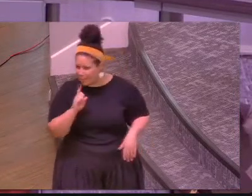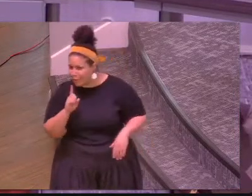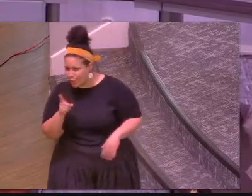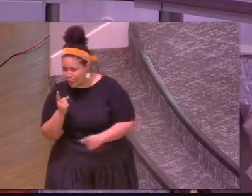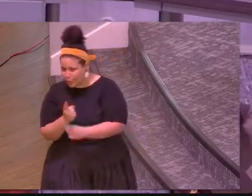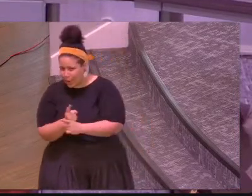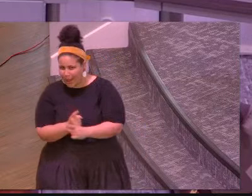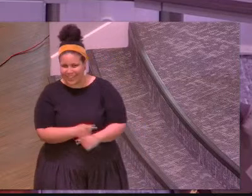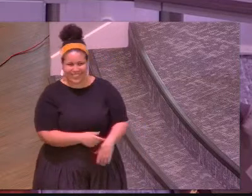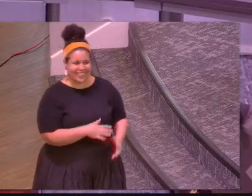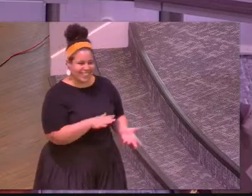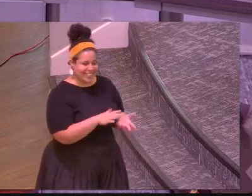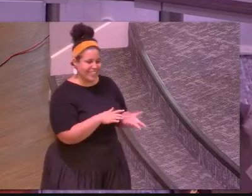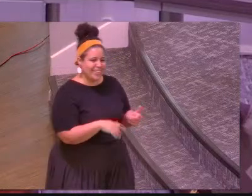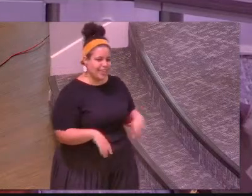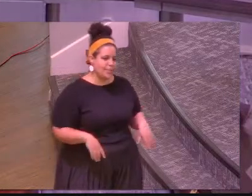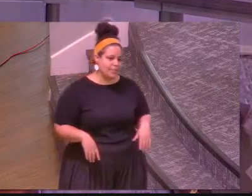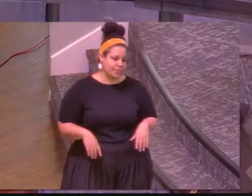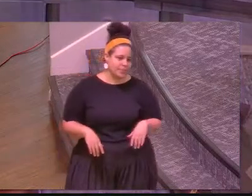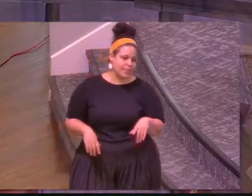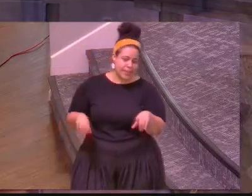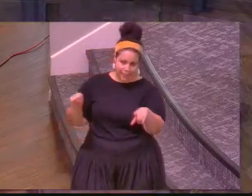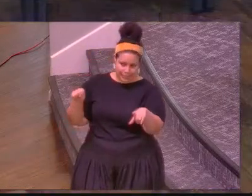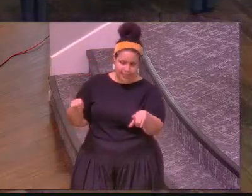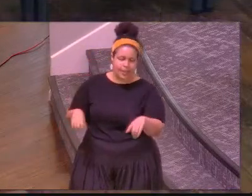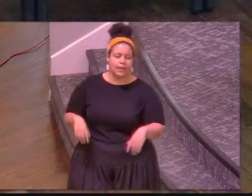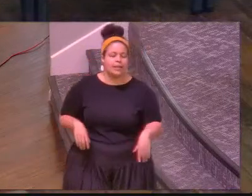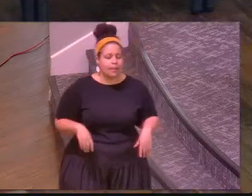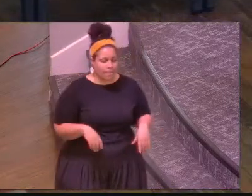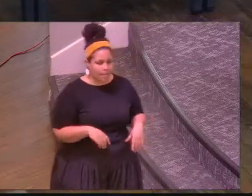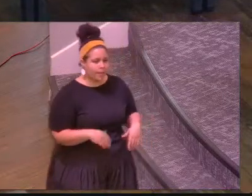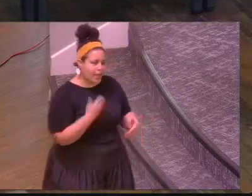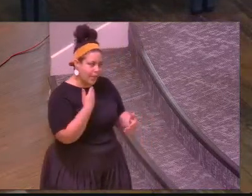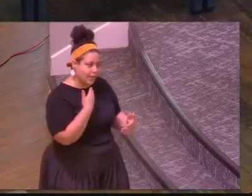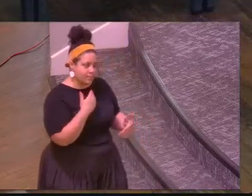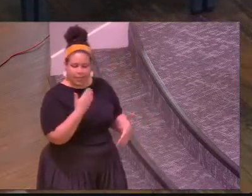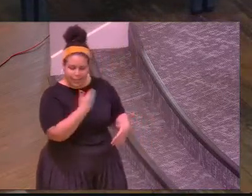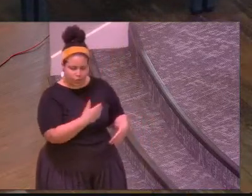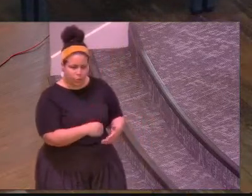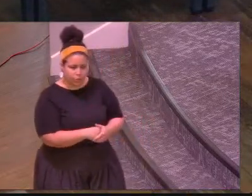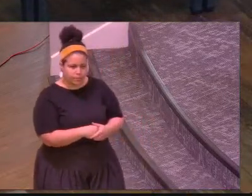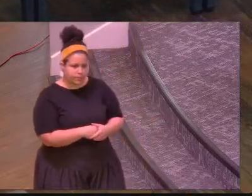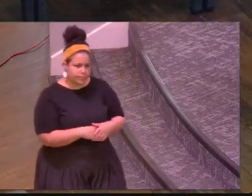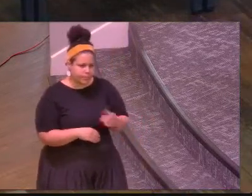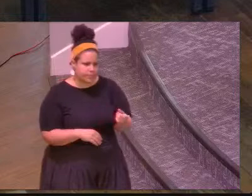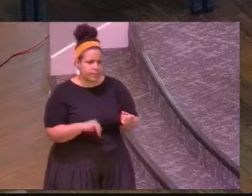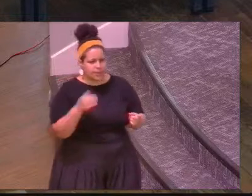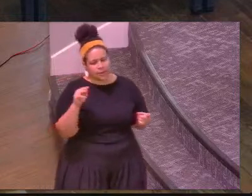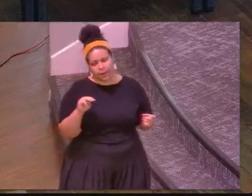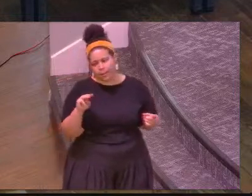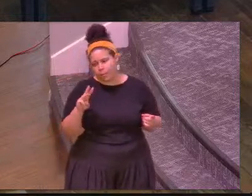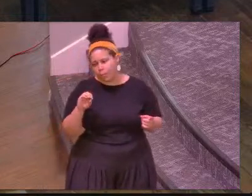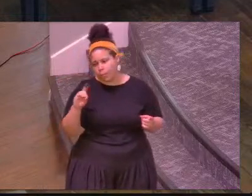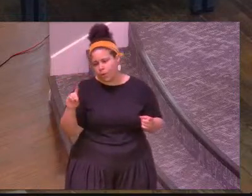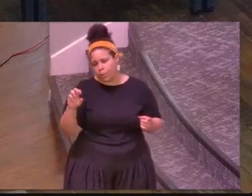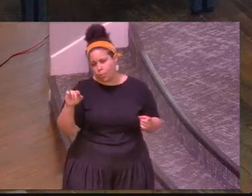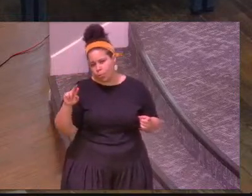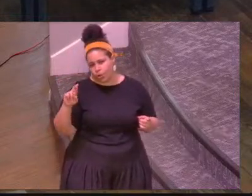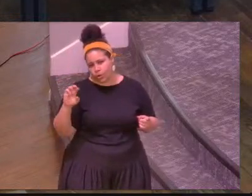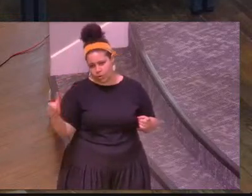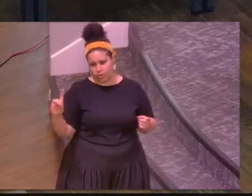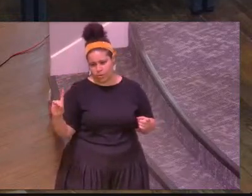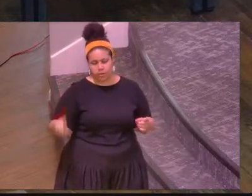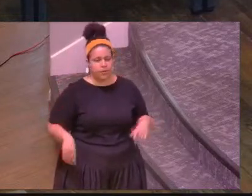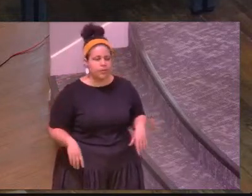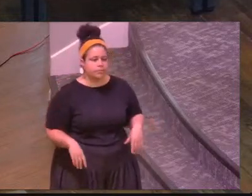correctly. High demand for these bonds. Yeah, so Thank you. you're welcome. Jim? Hey, again, Jim Woodward, Great Pin on Woodward.